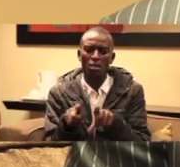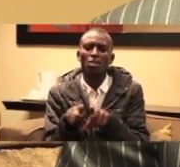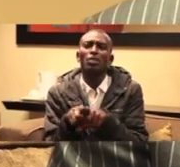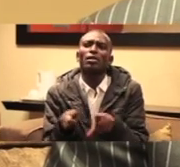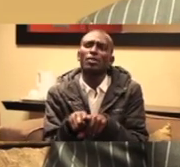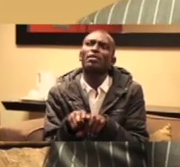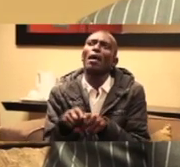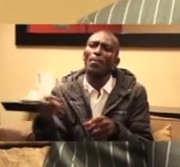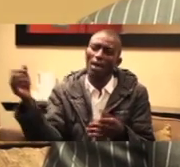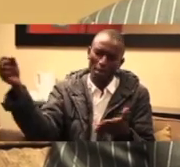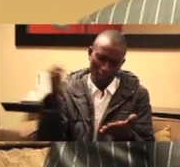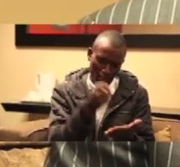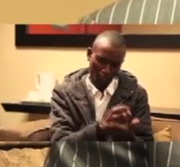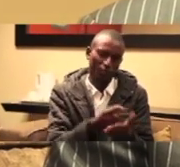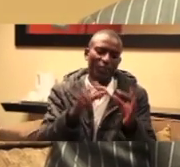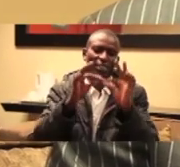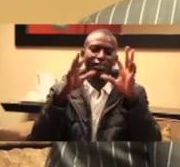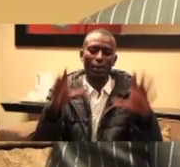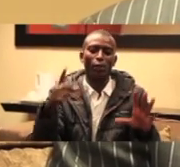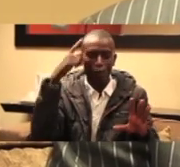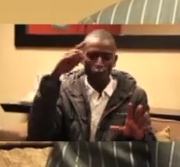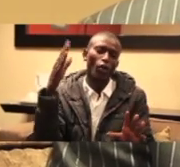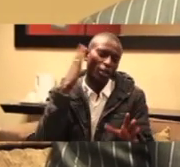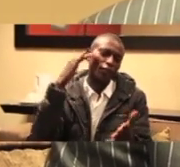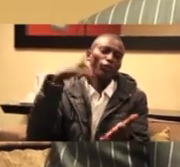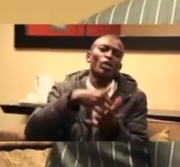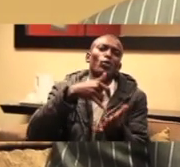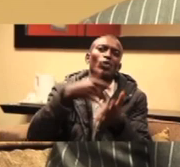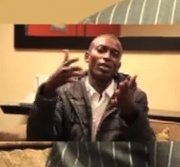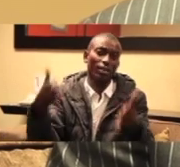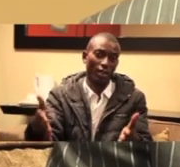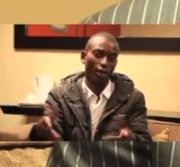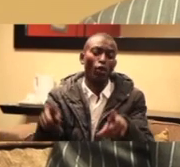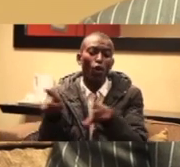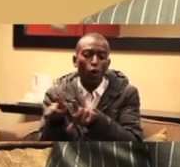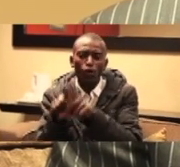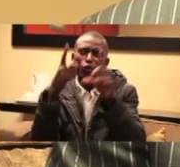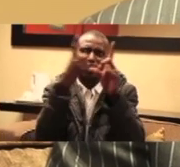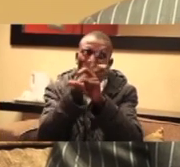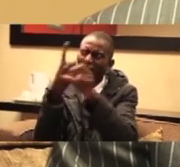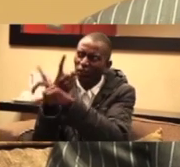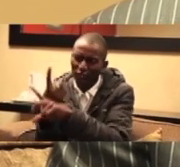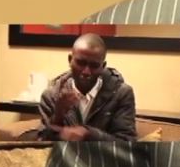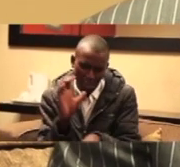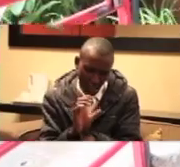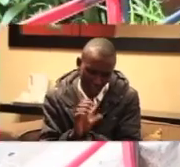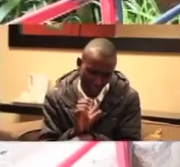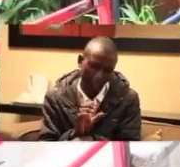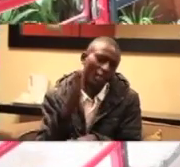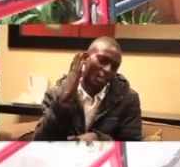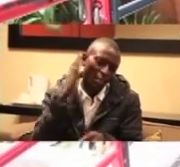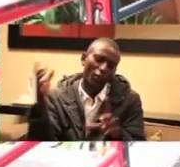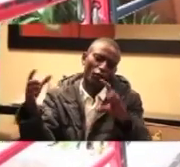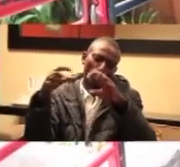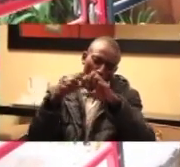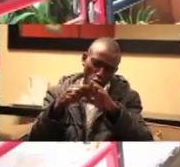as Nyamashaki that we want to be incorporating them in the church rather than having their own deaf church, so they can be able to get to know what's going on in the